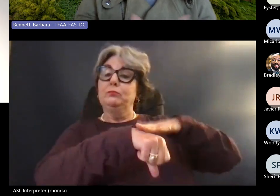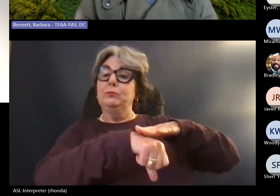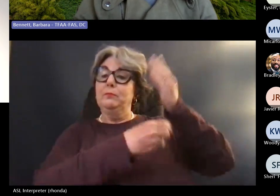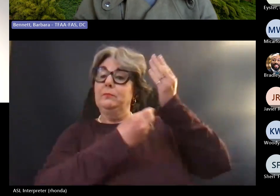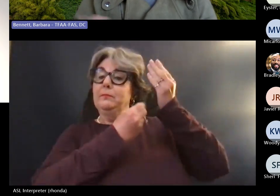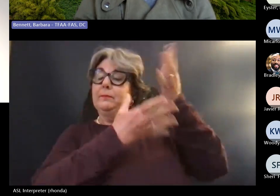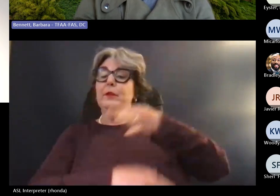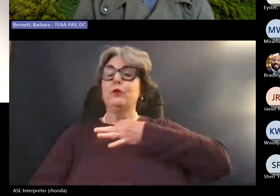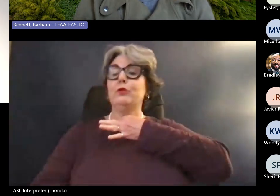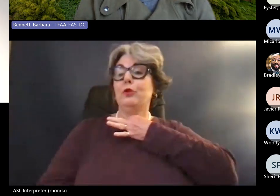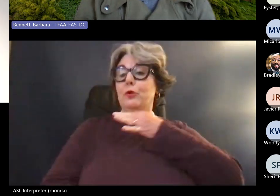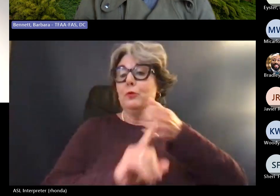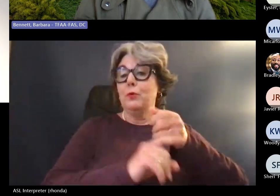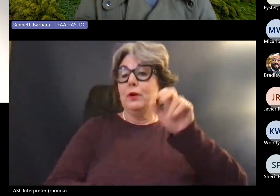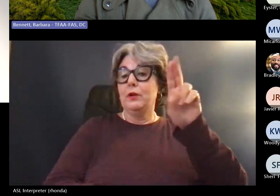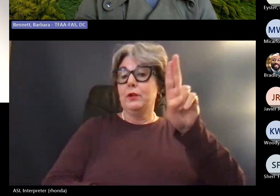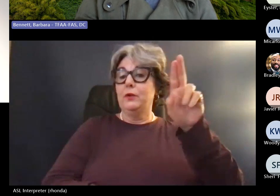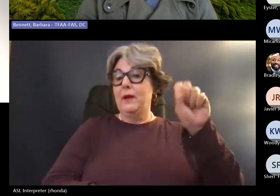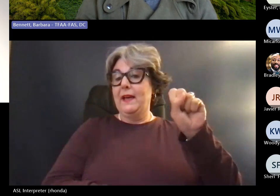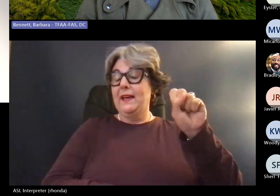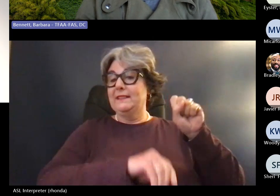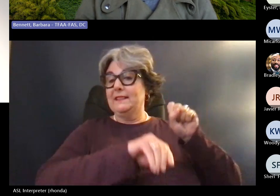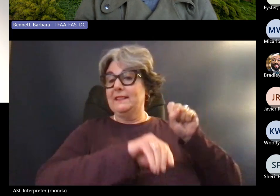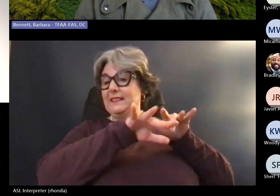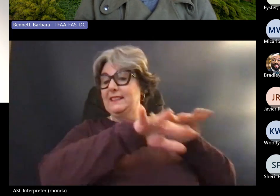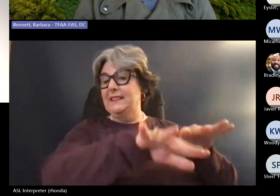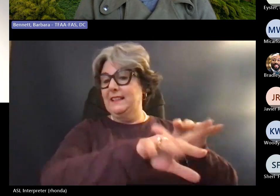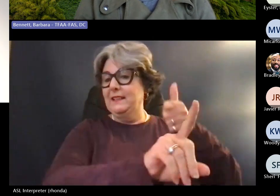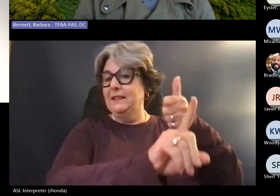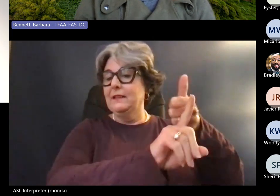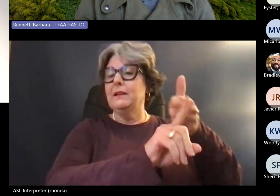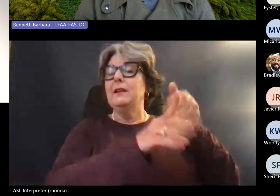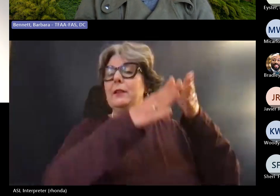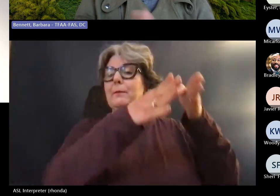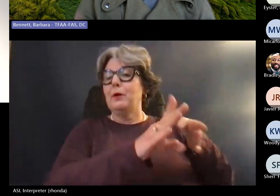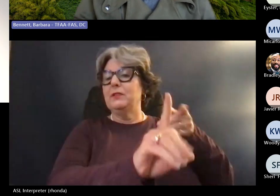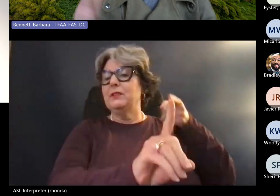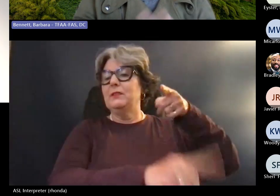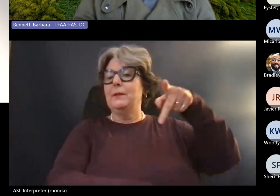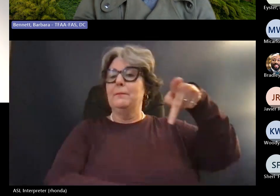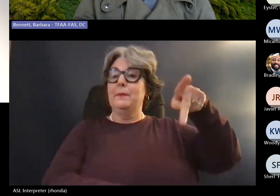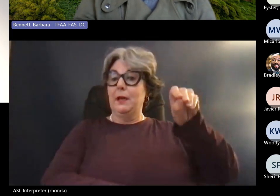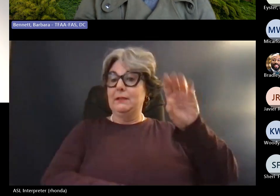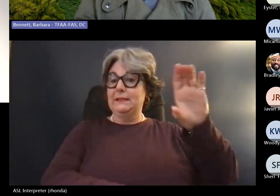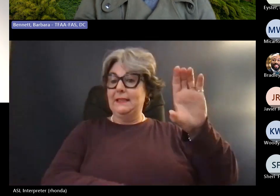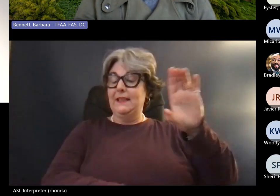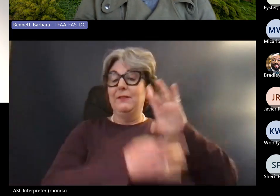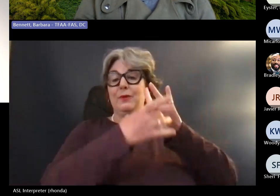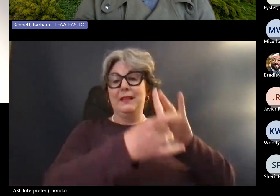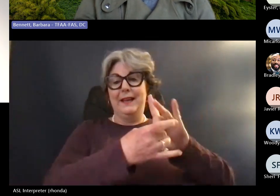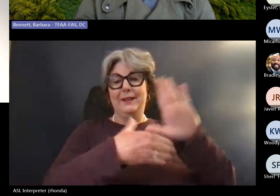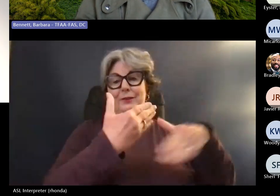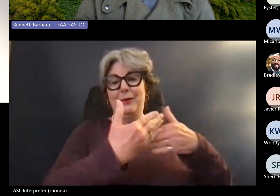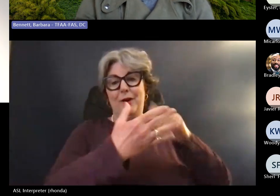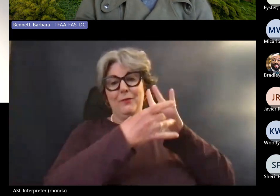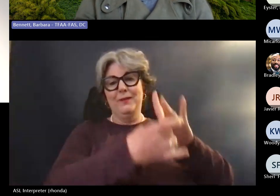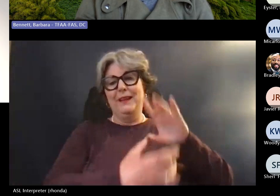curious about what the US is attending, she is your point person for that. So she is all things COP in terms